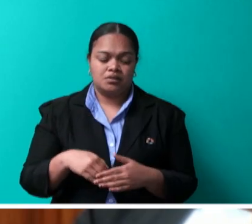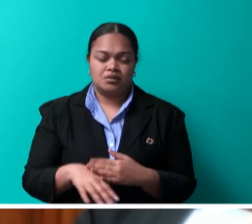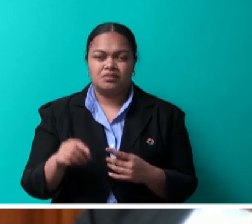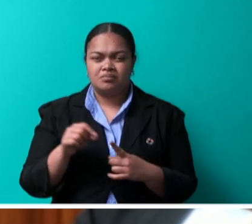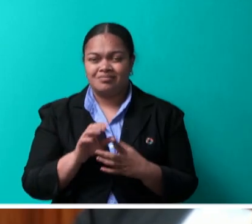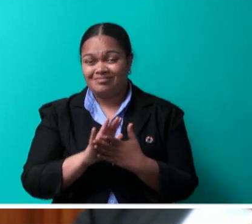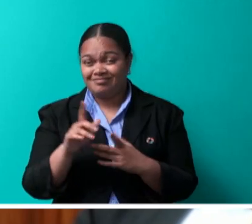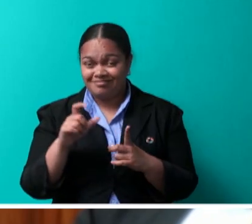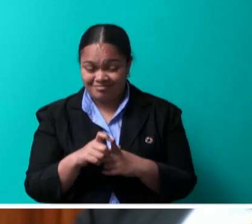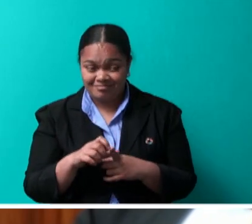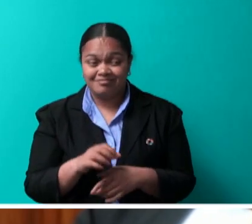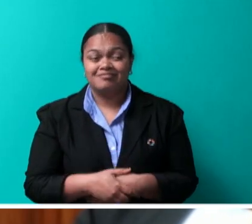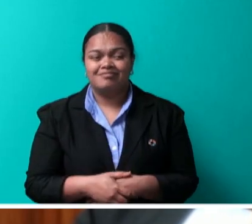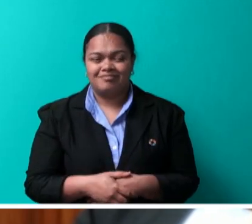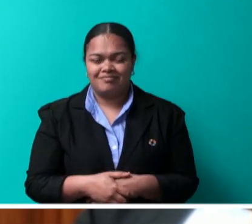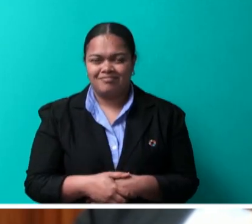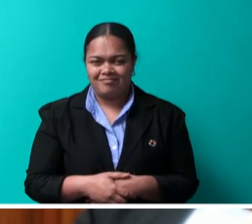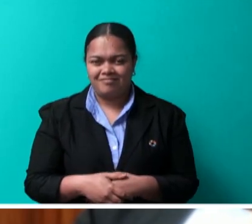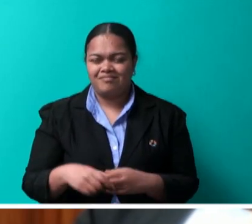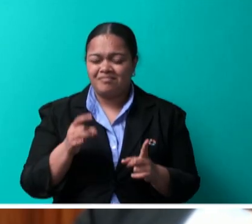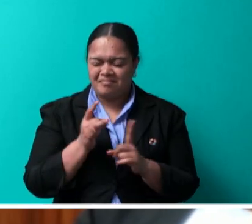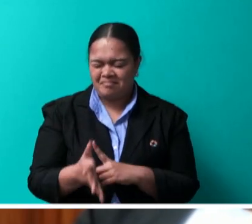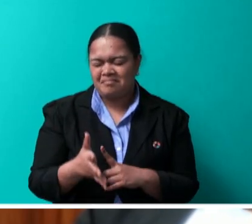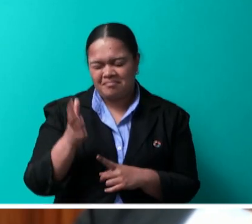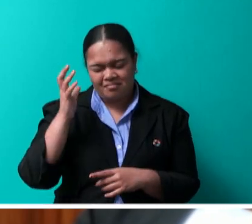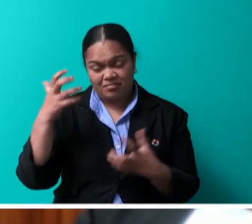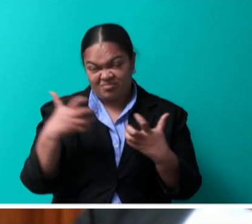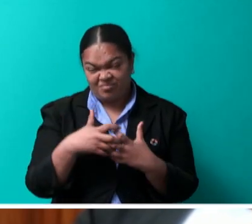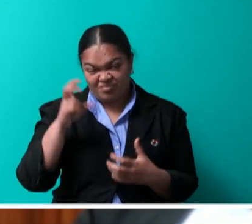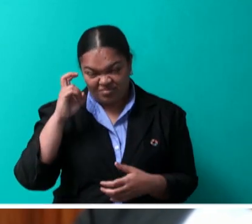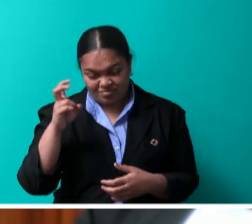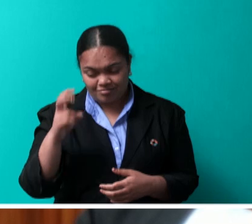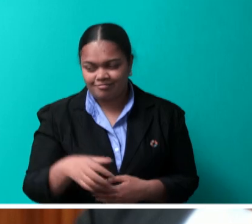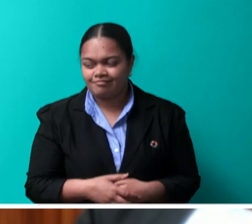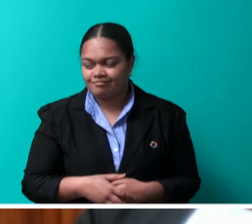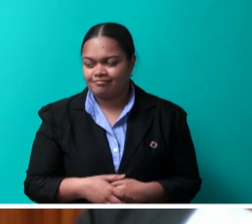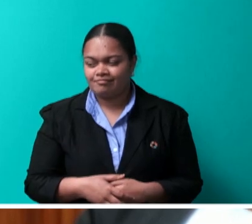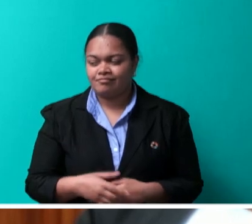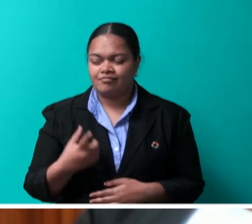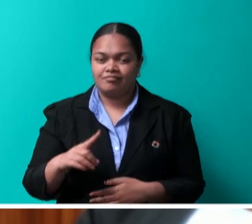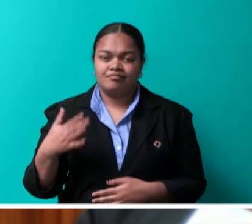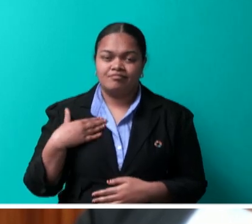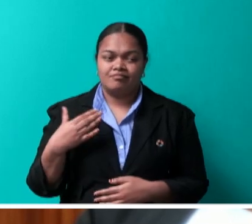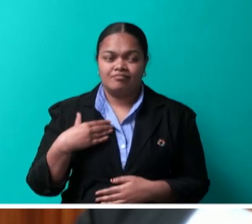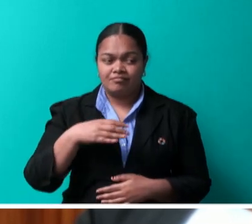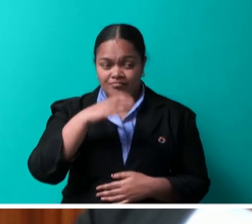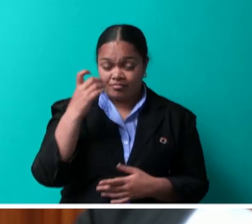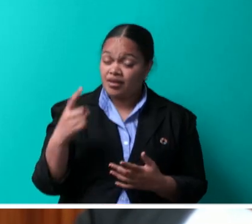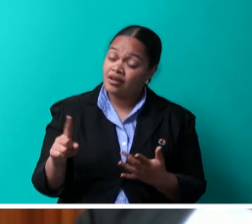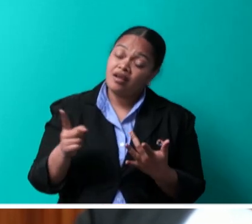medical education, specialist training, postgraduate midwifery, mental health nursing, and